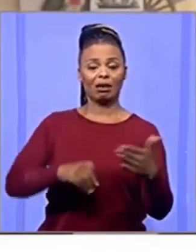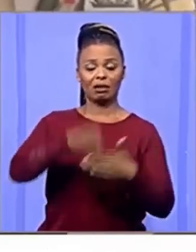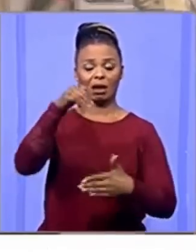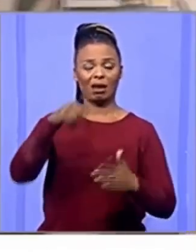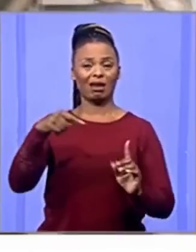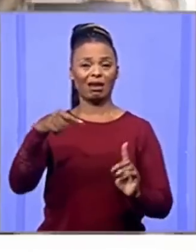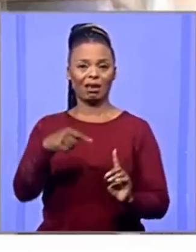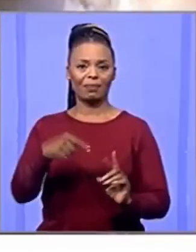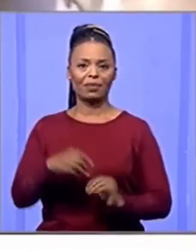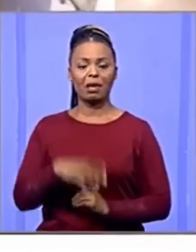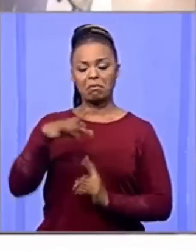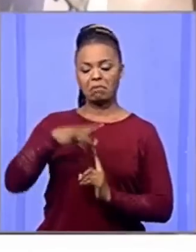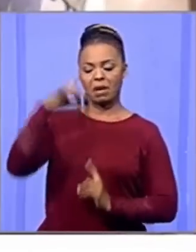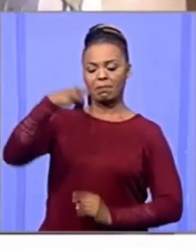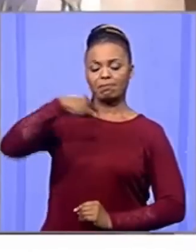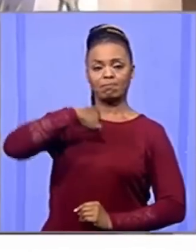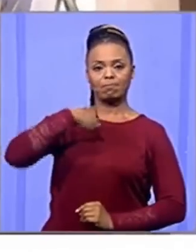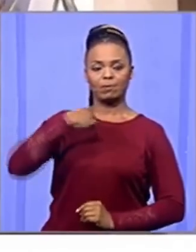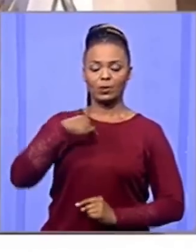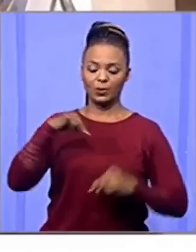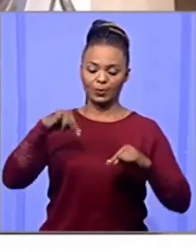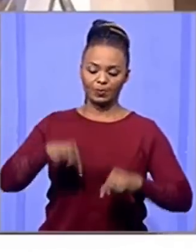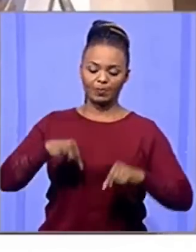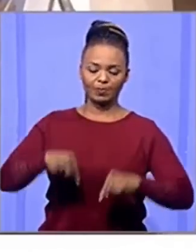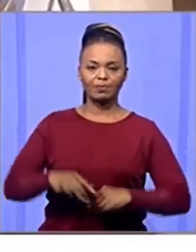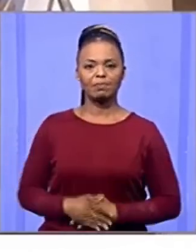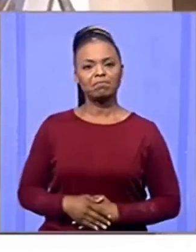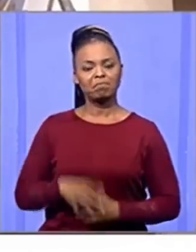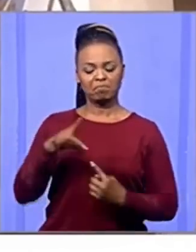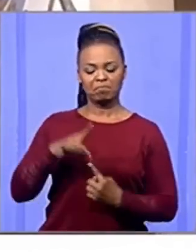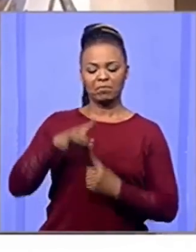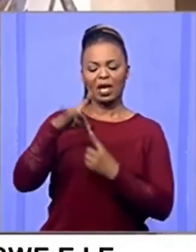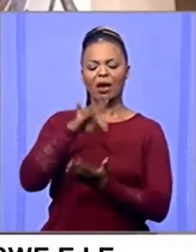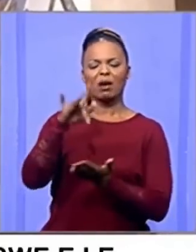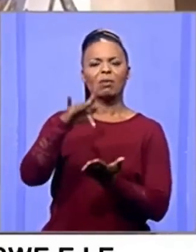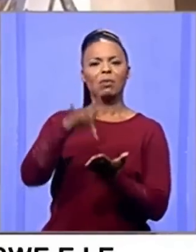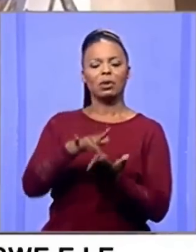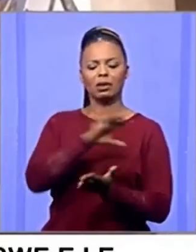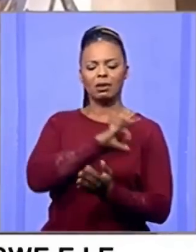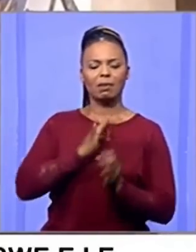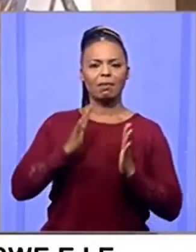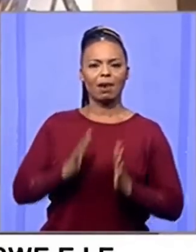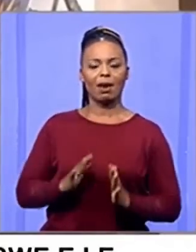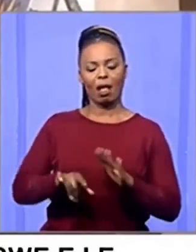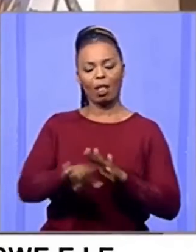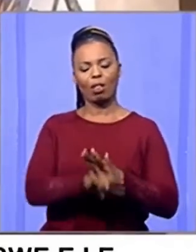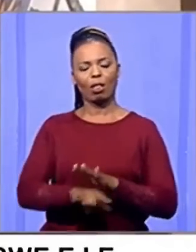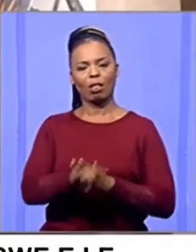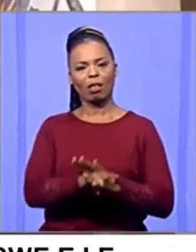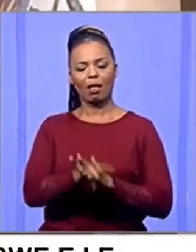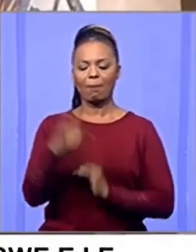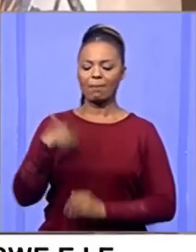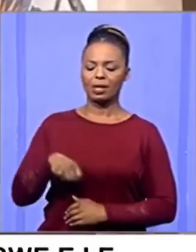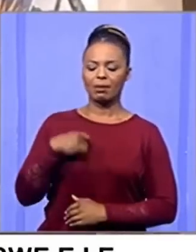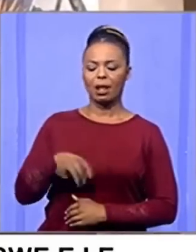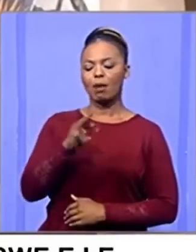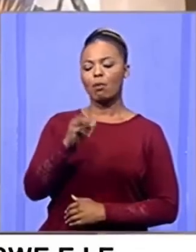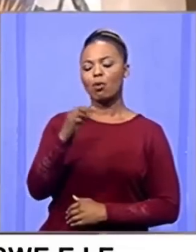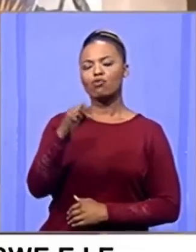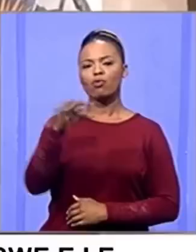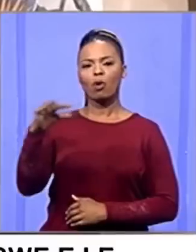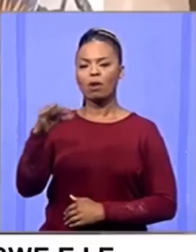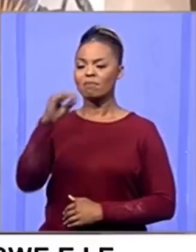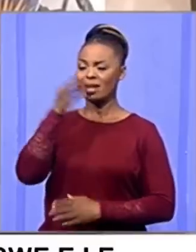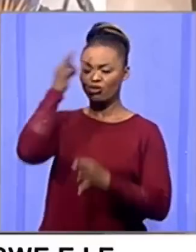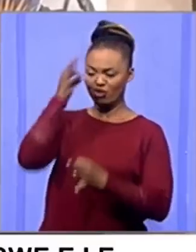of myself today as the mayor of Modimolle-Mokgopong local municipality is your decision,